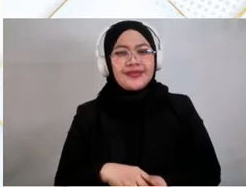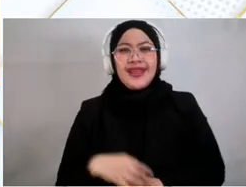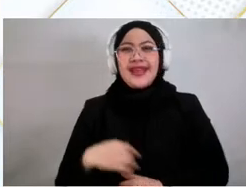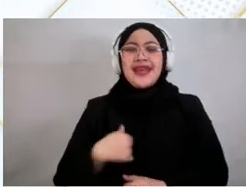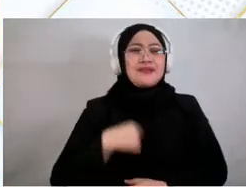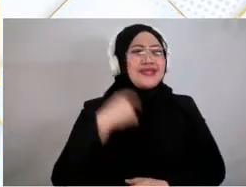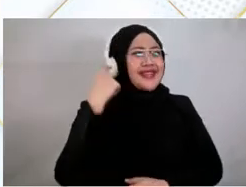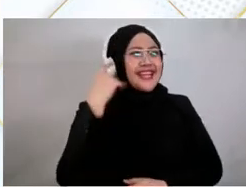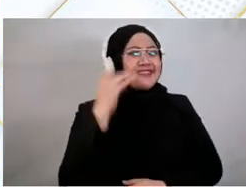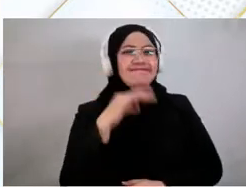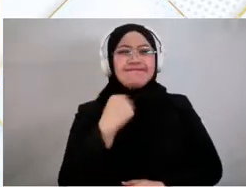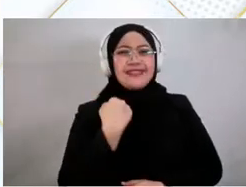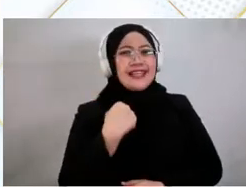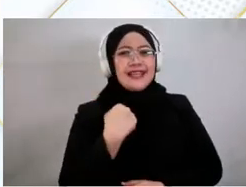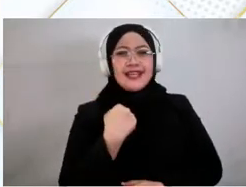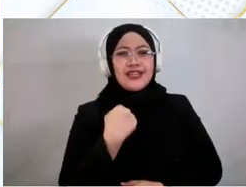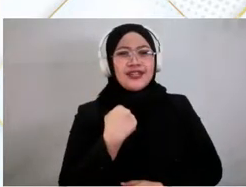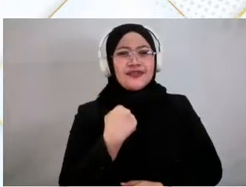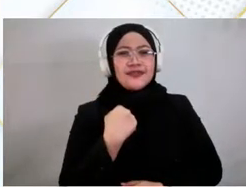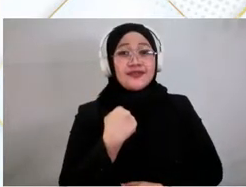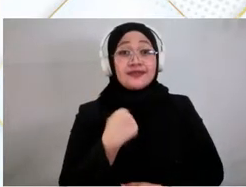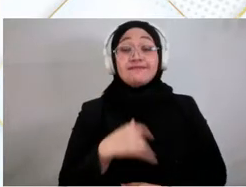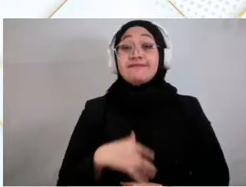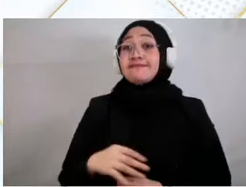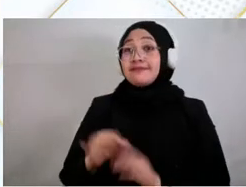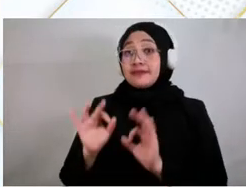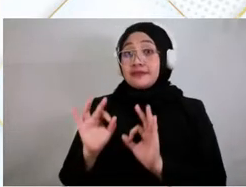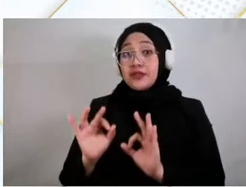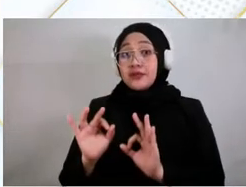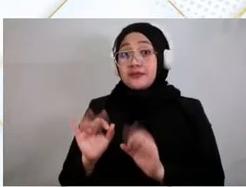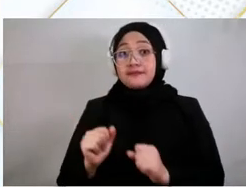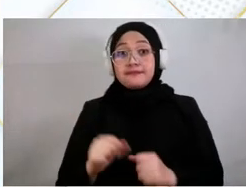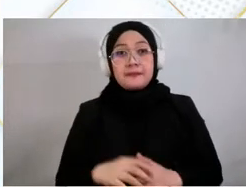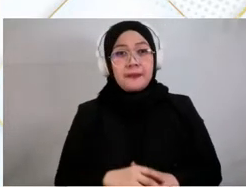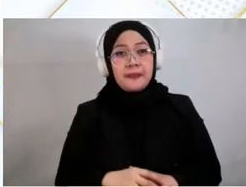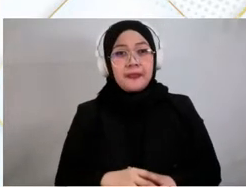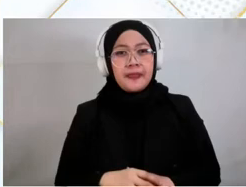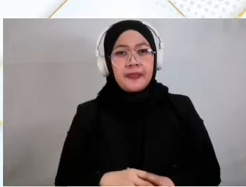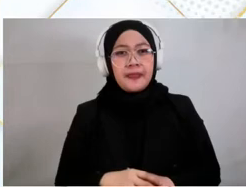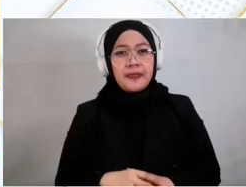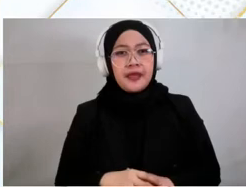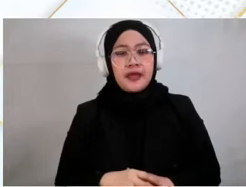I don't think I hear your voice. Sorry. Okay. Sorry.